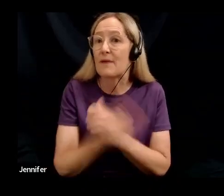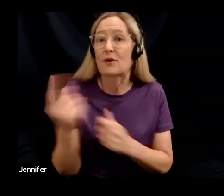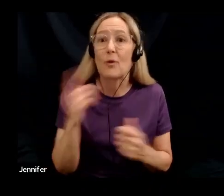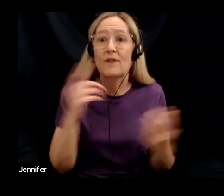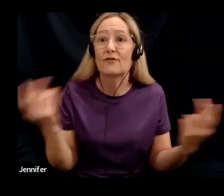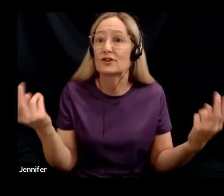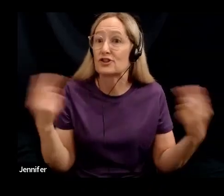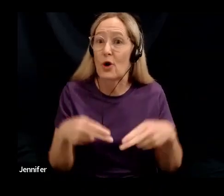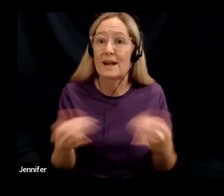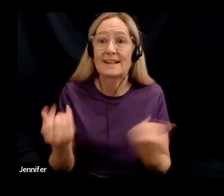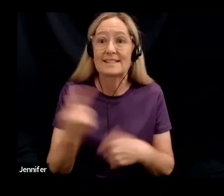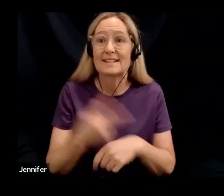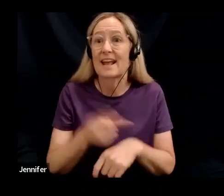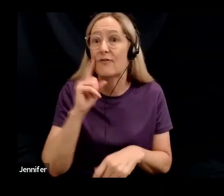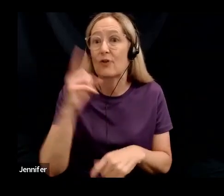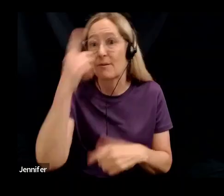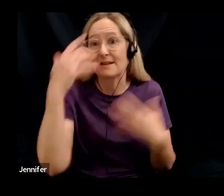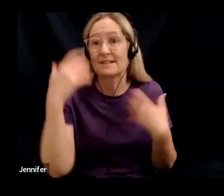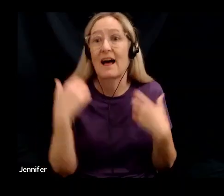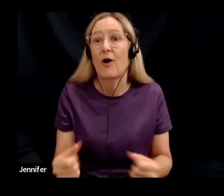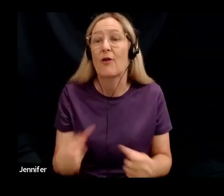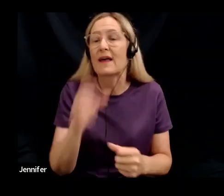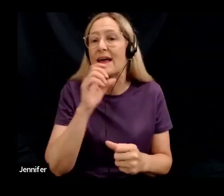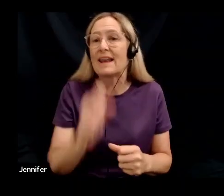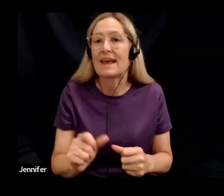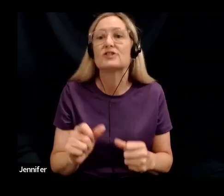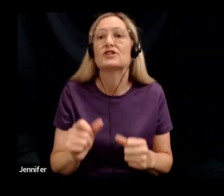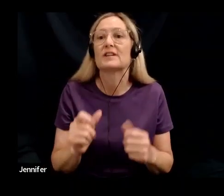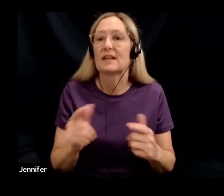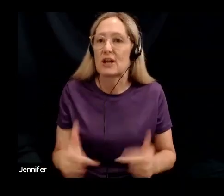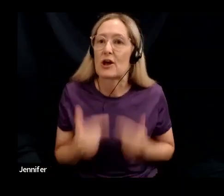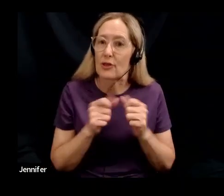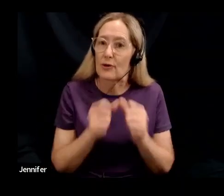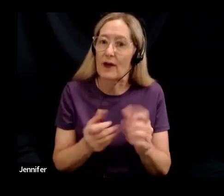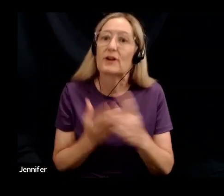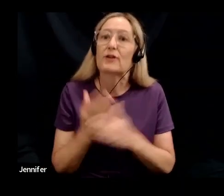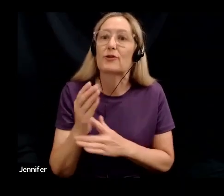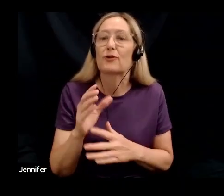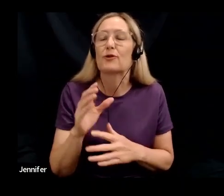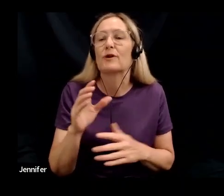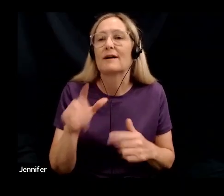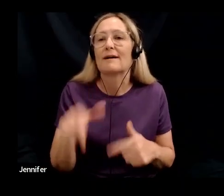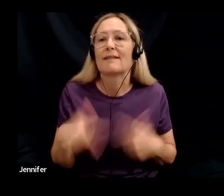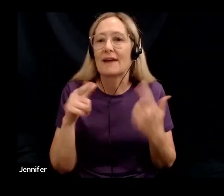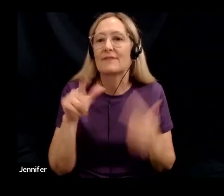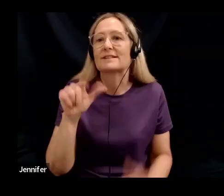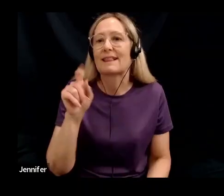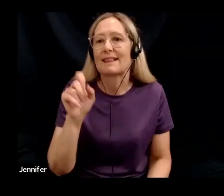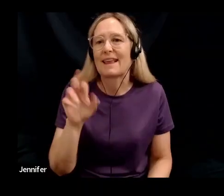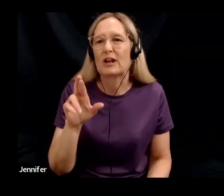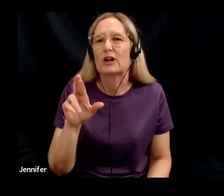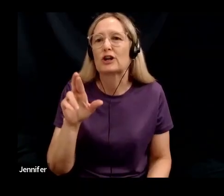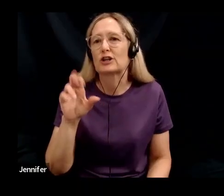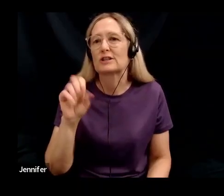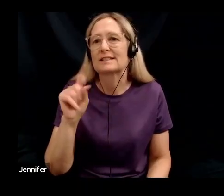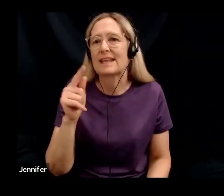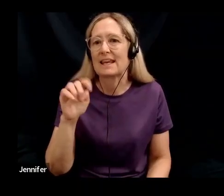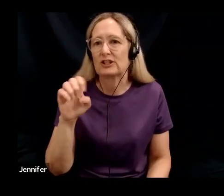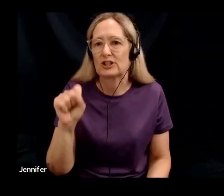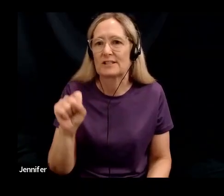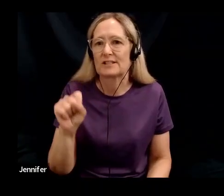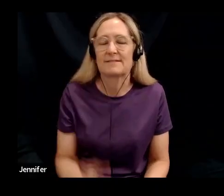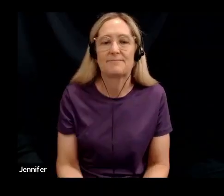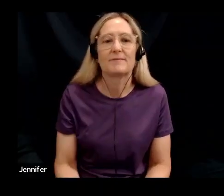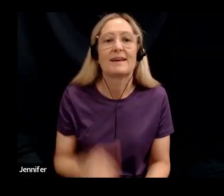us today for Mental Health and Aging, Thriving Through Life's Later Stages. Next slide, please.